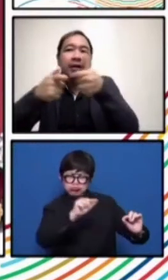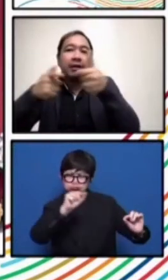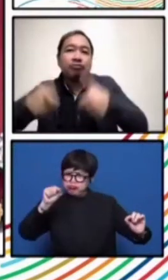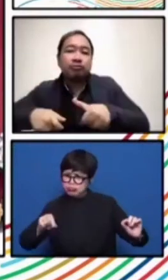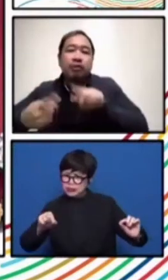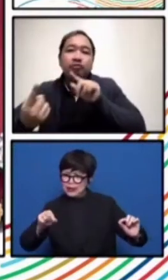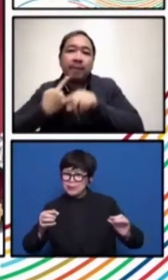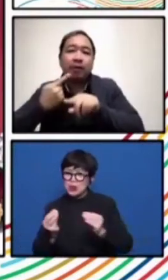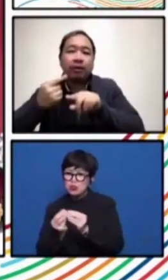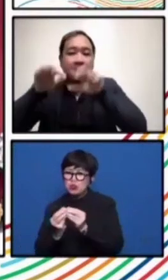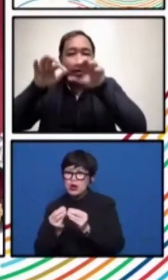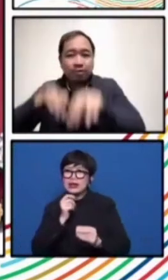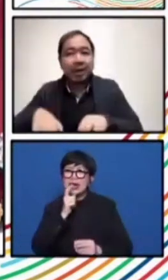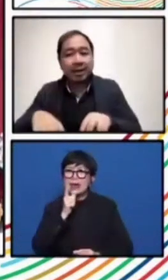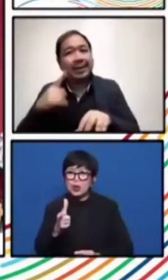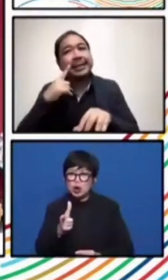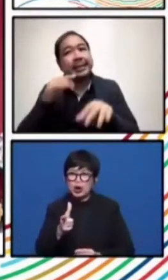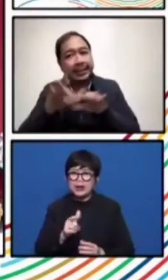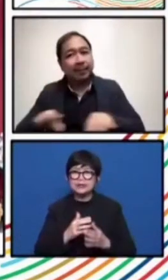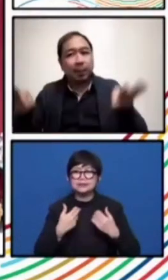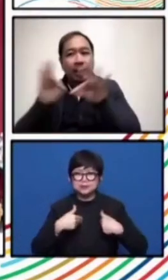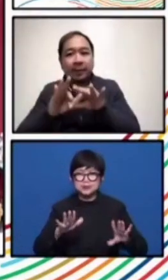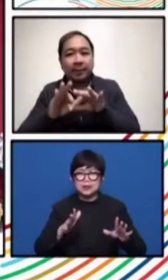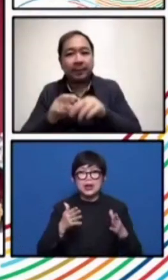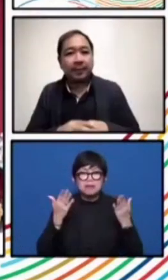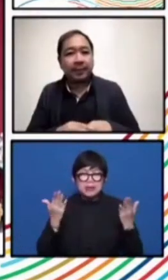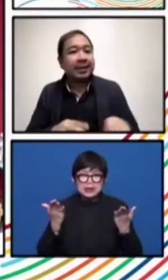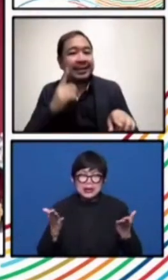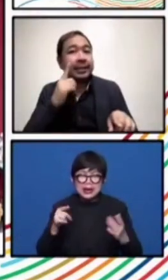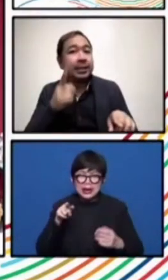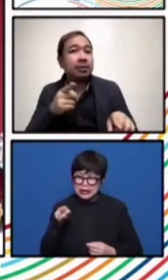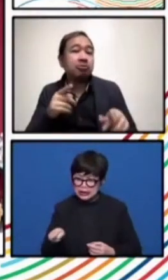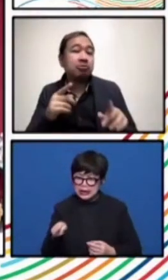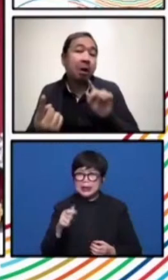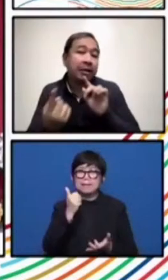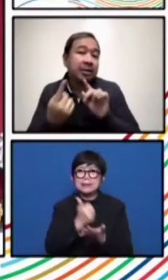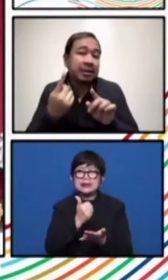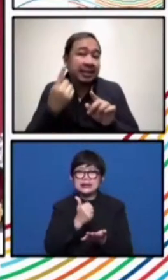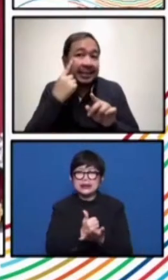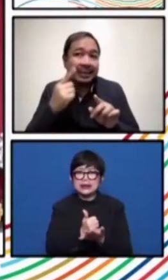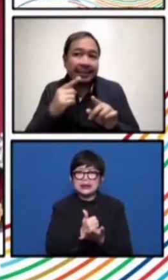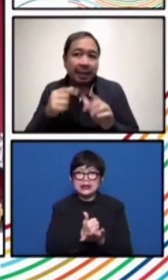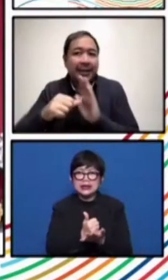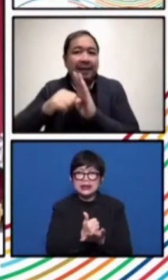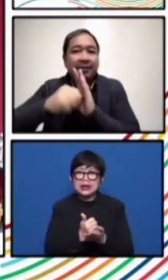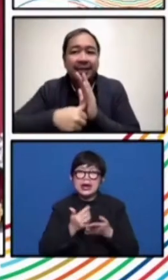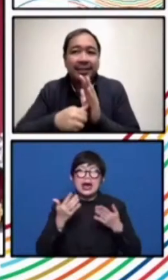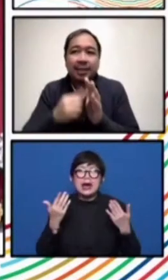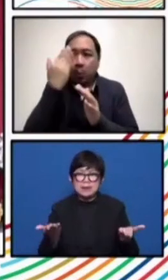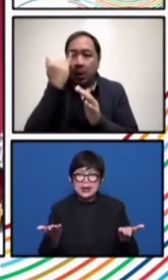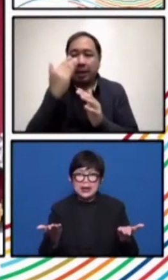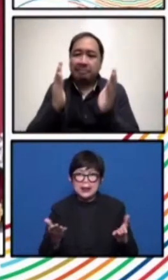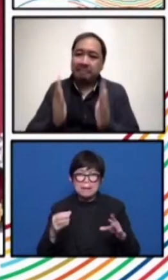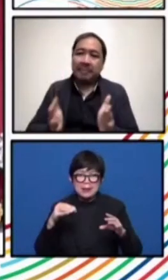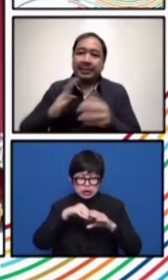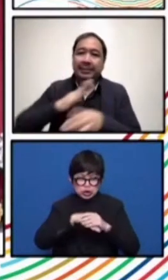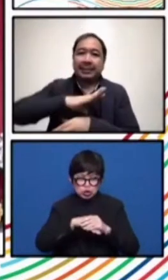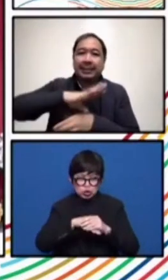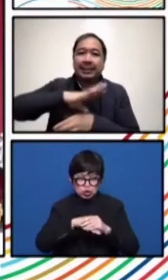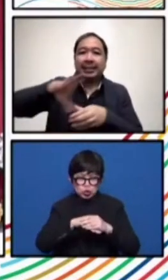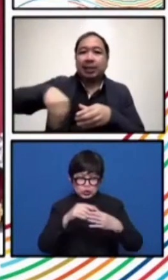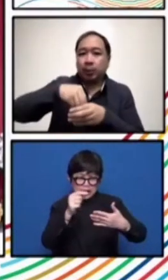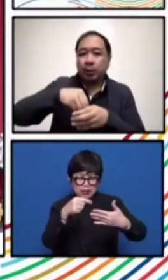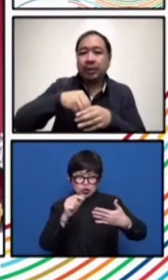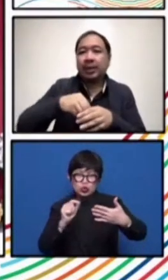the possibility the the why of why it is important to include it in the survey and censuses but